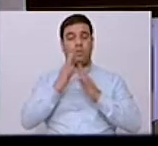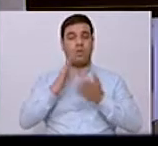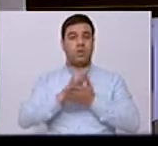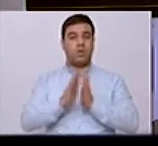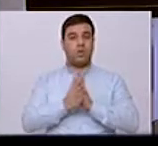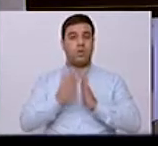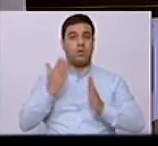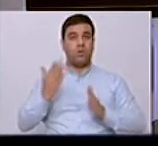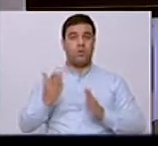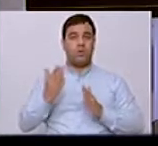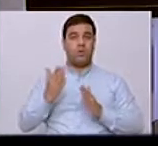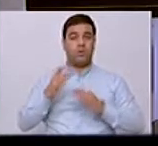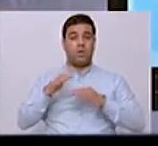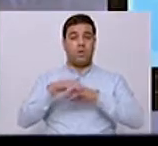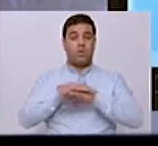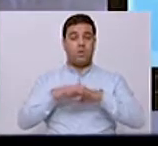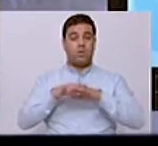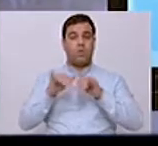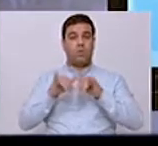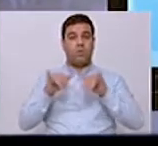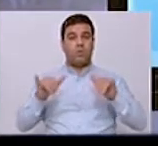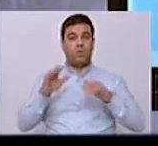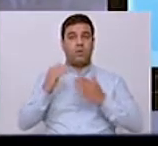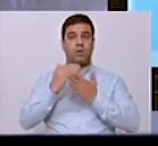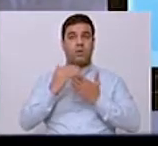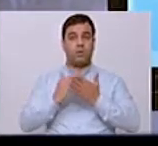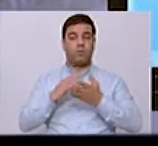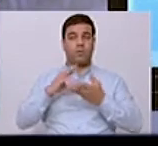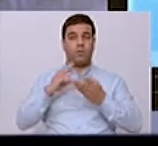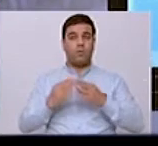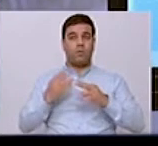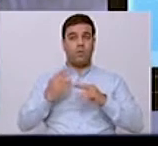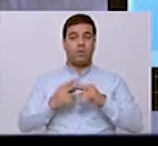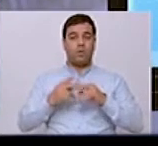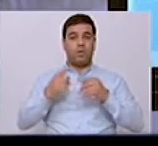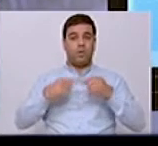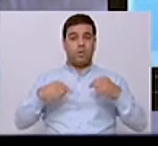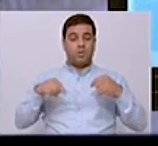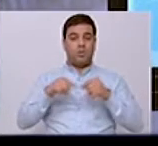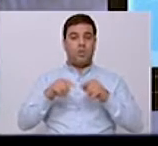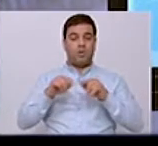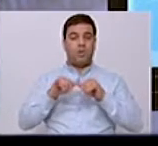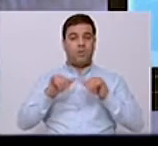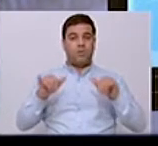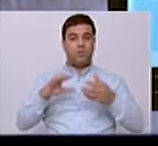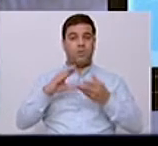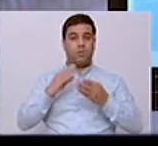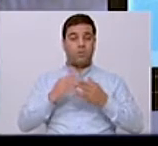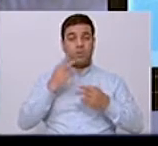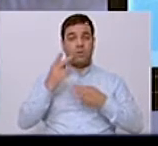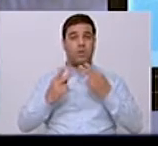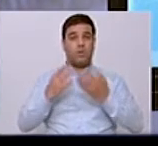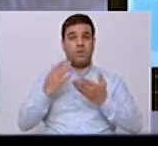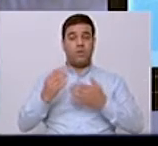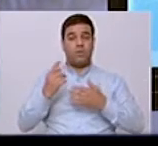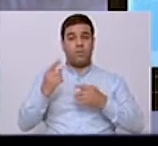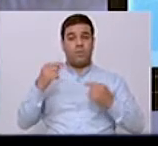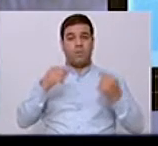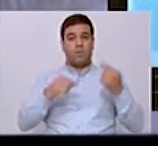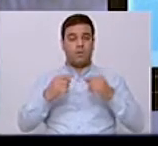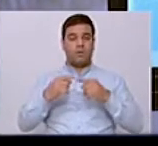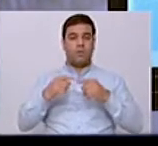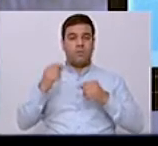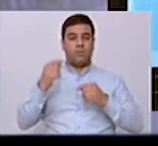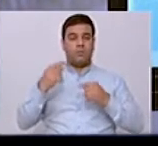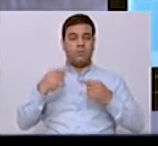balki aholining ko'payishi va tarkibi jihatidan, ijtimoiy-iqtisodiy rivojlanganlik nuqtai nazaridan ham bir-biridan